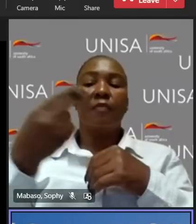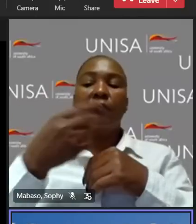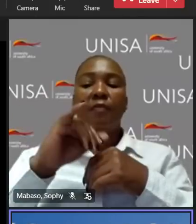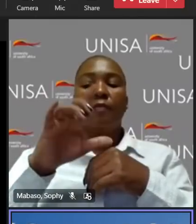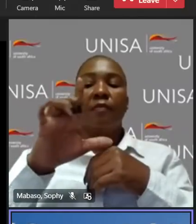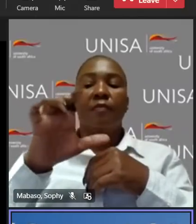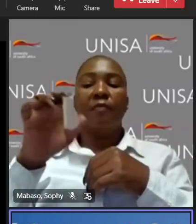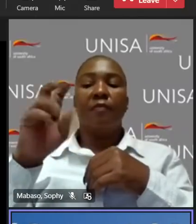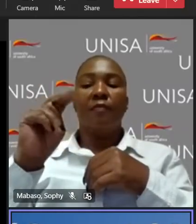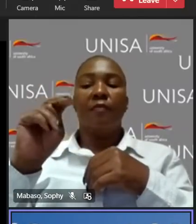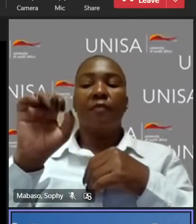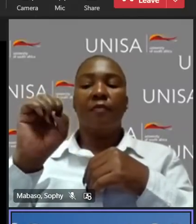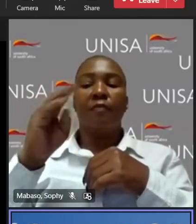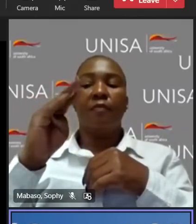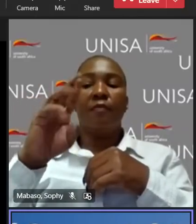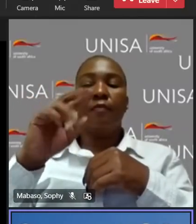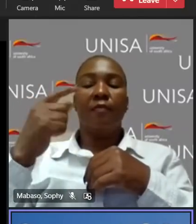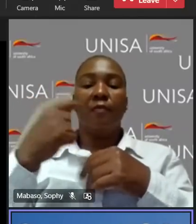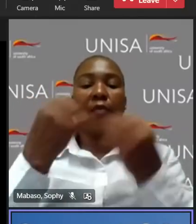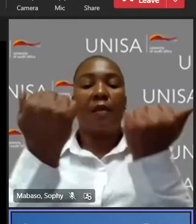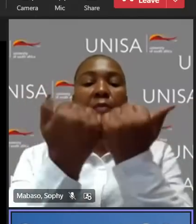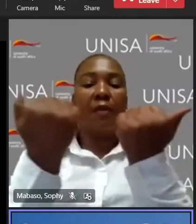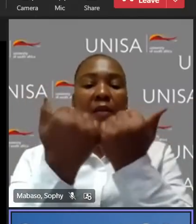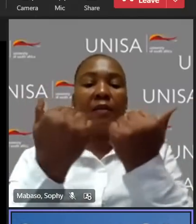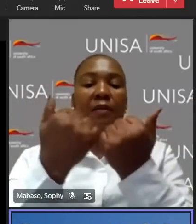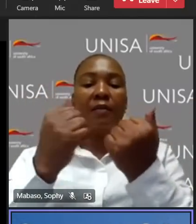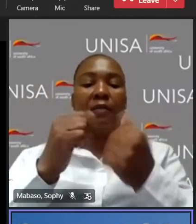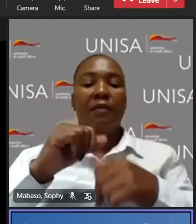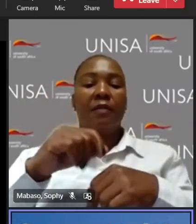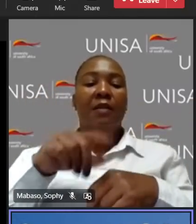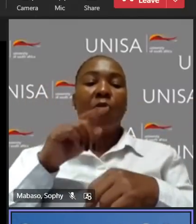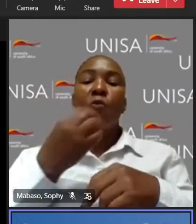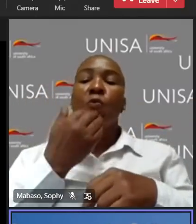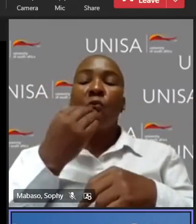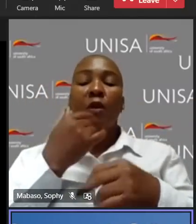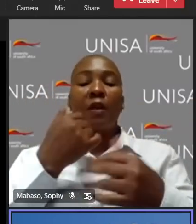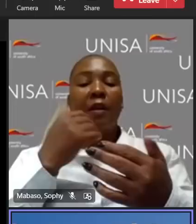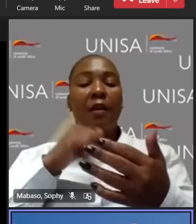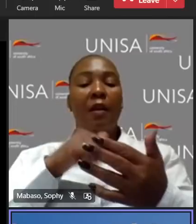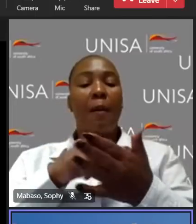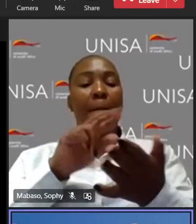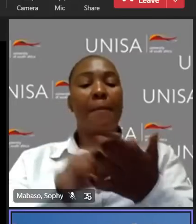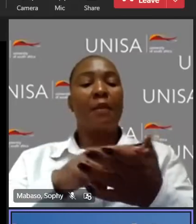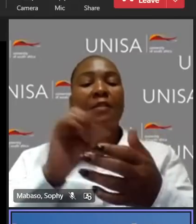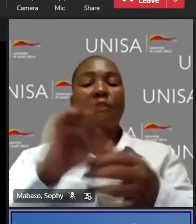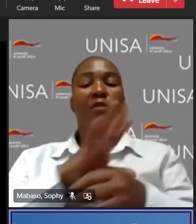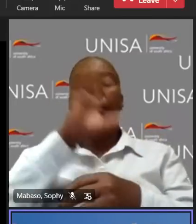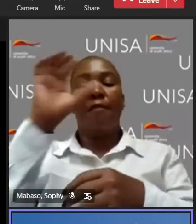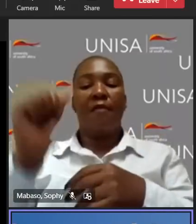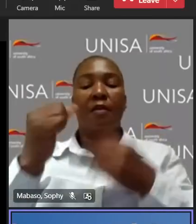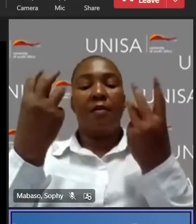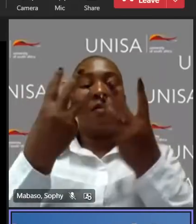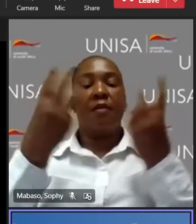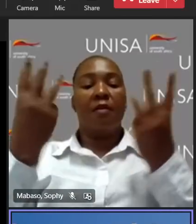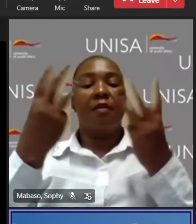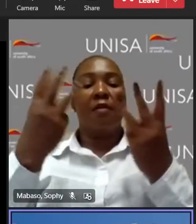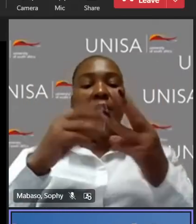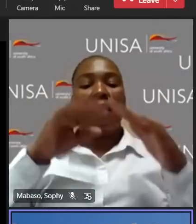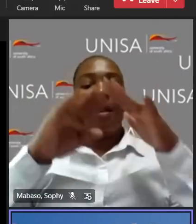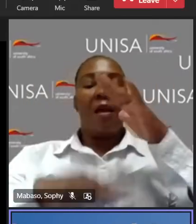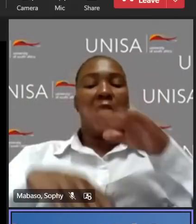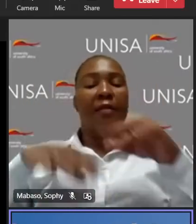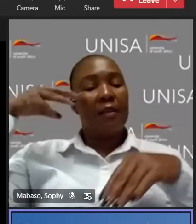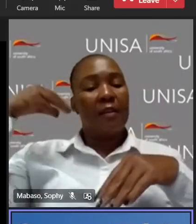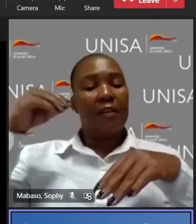Trust bursary. Who can apply for the bursary? A South African citizen, undergraduate